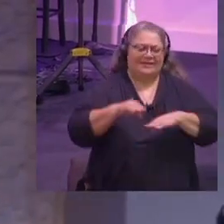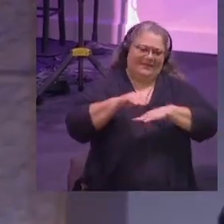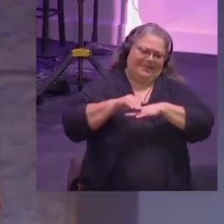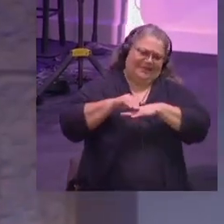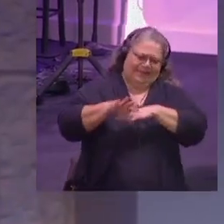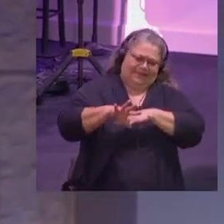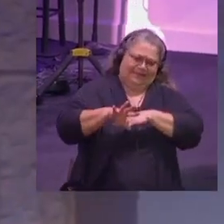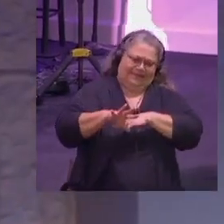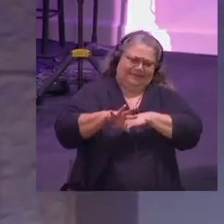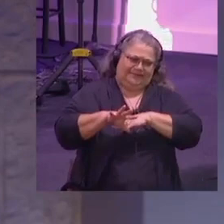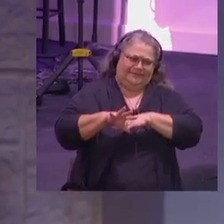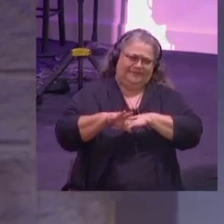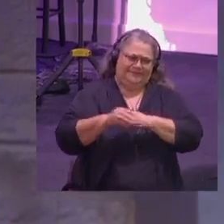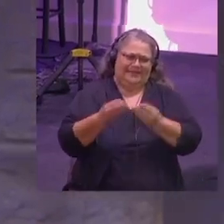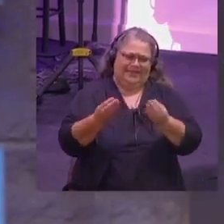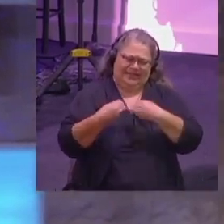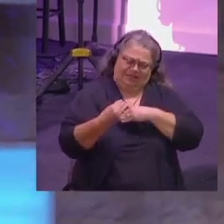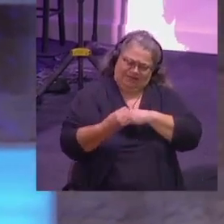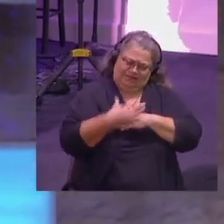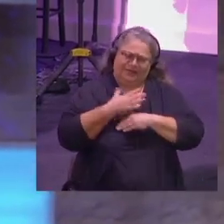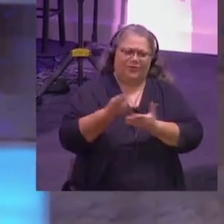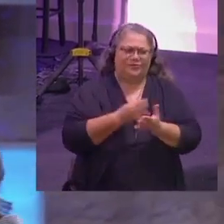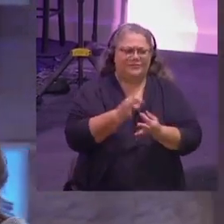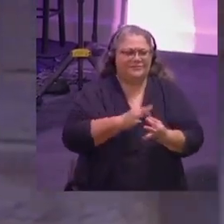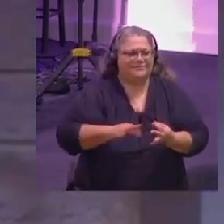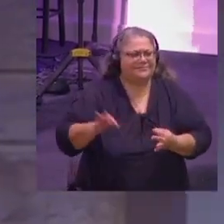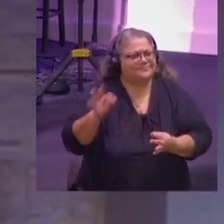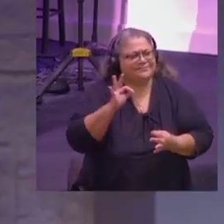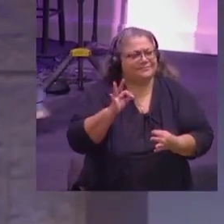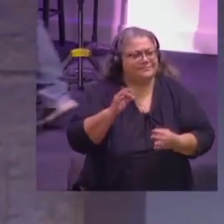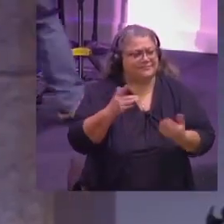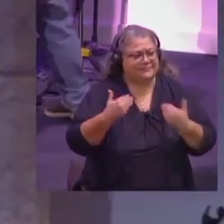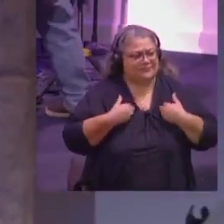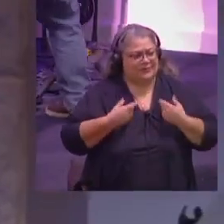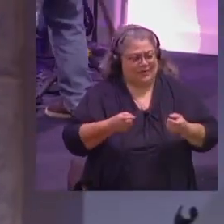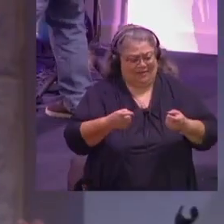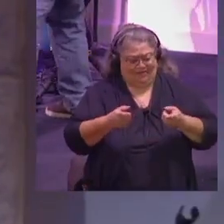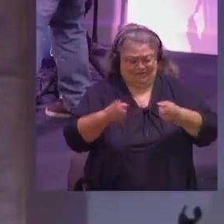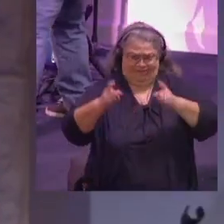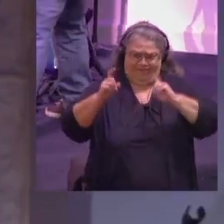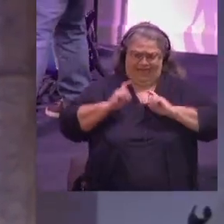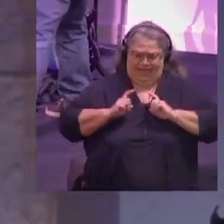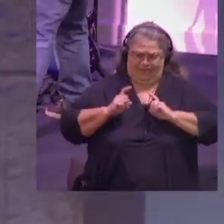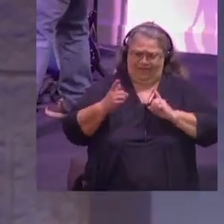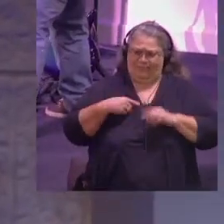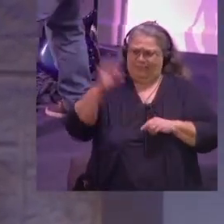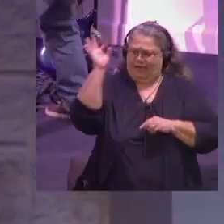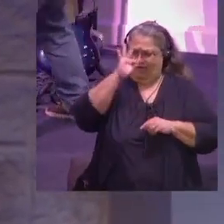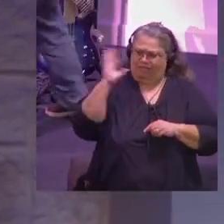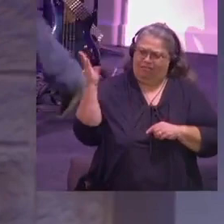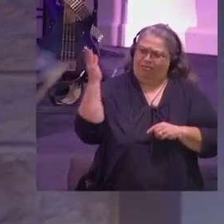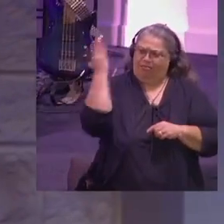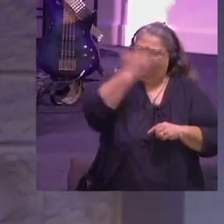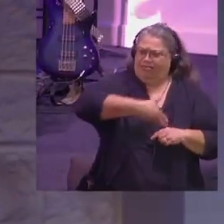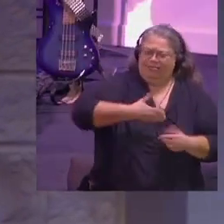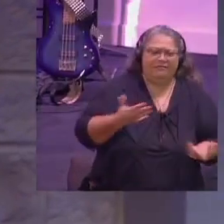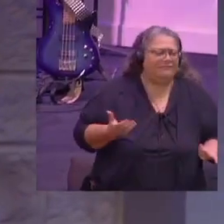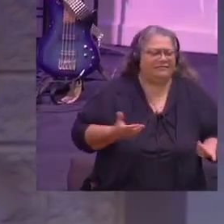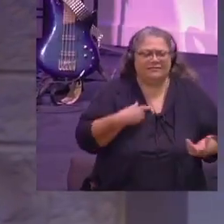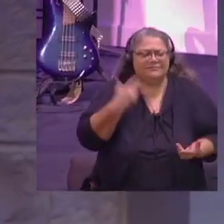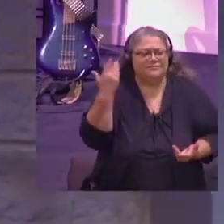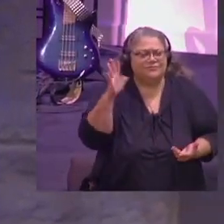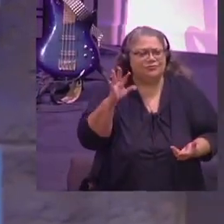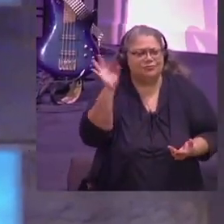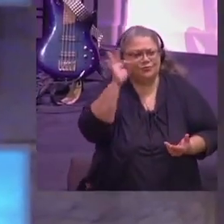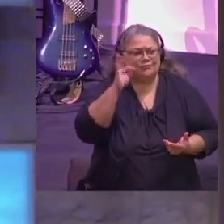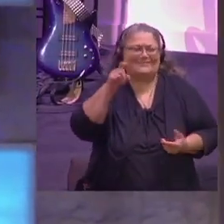Would you counsel me? Holy Spirit, are there gifts that you have for me and I just have overlooked them? I've missed them. Holy Spirit,